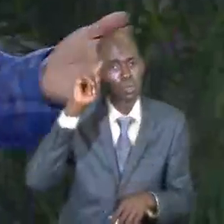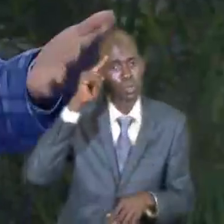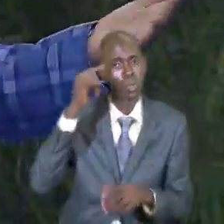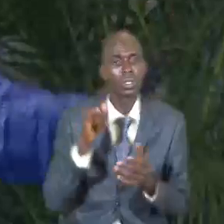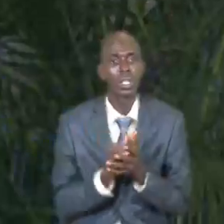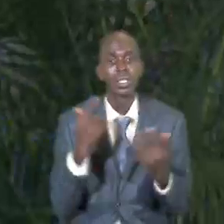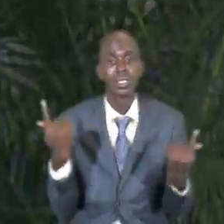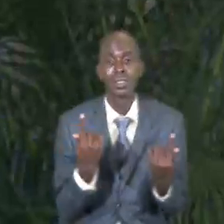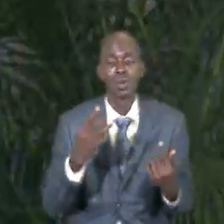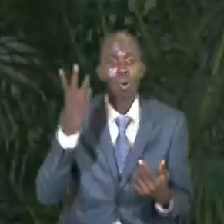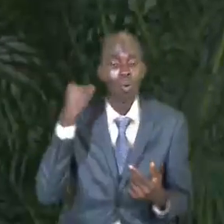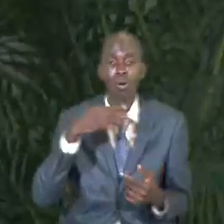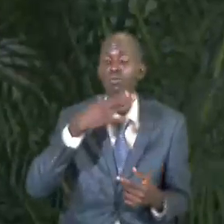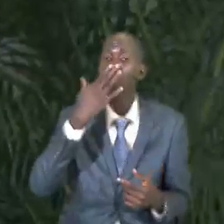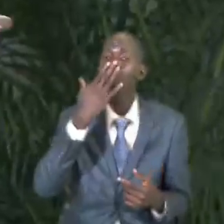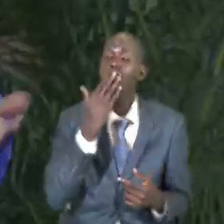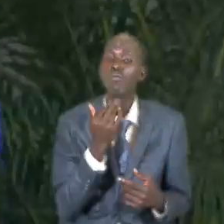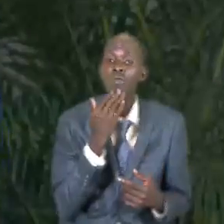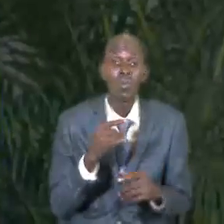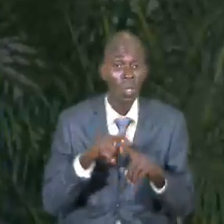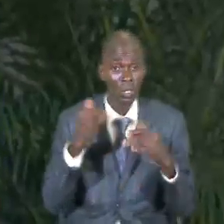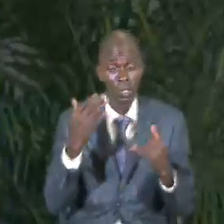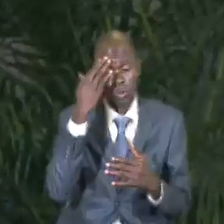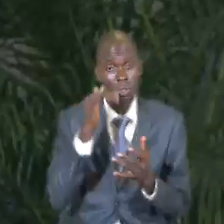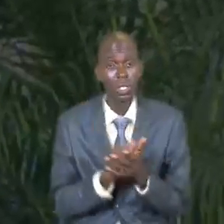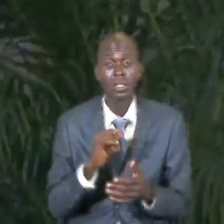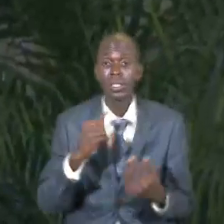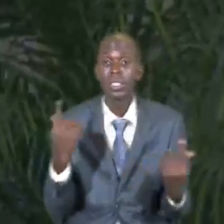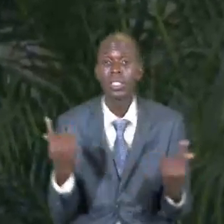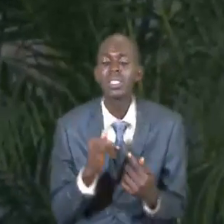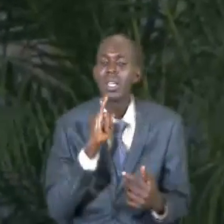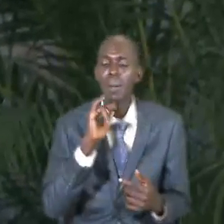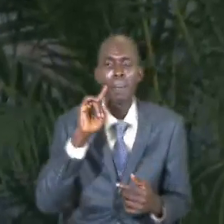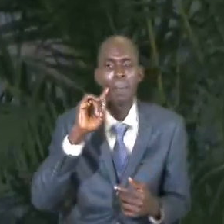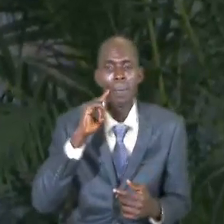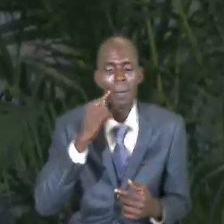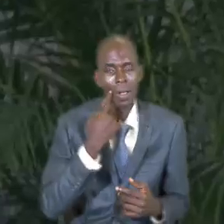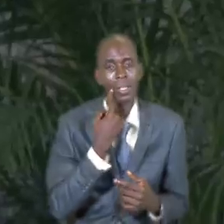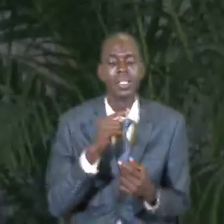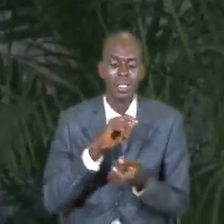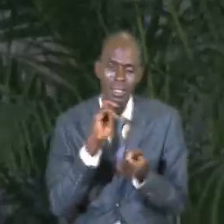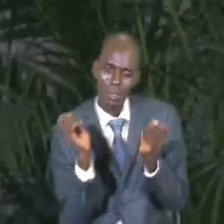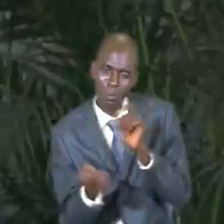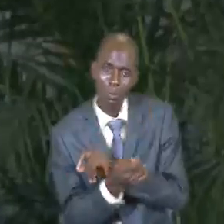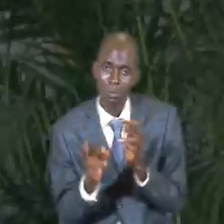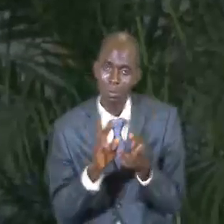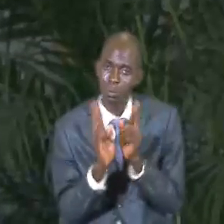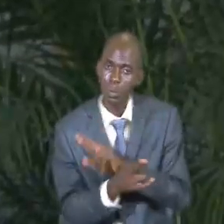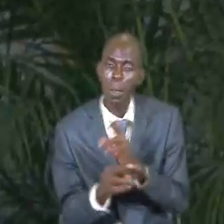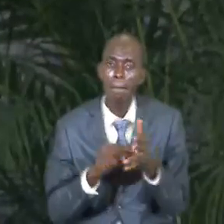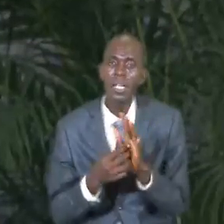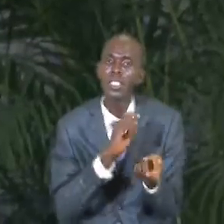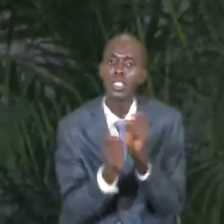know that sin is bitter. Change your mind. Repent means change your mind. Change your